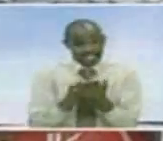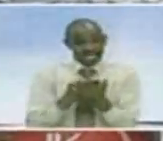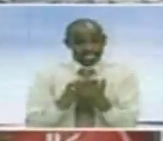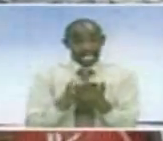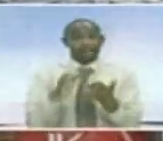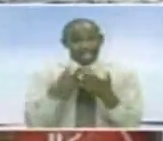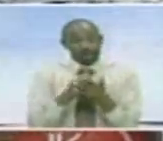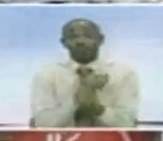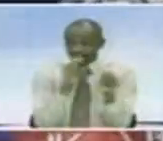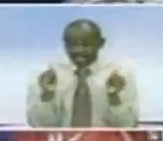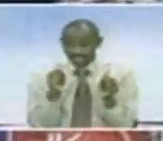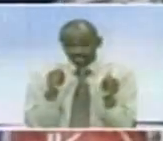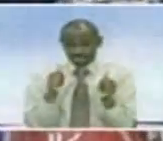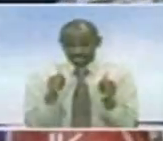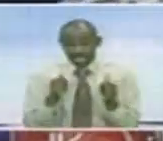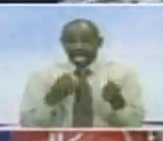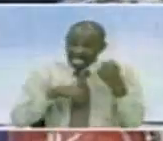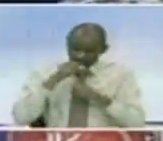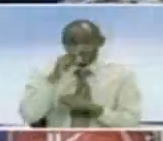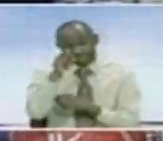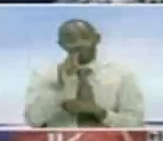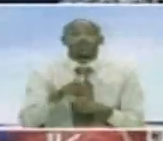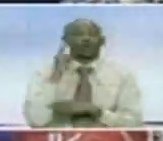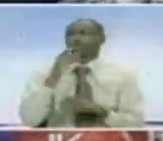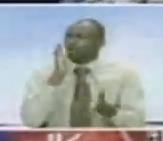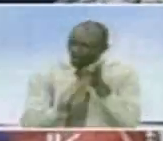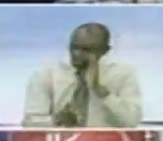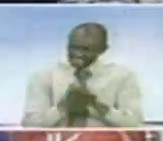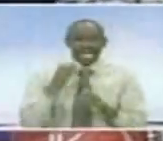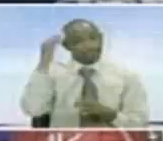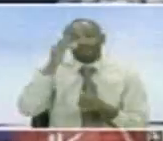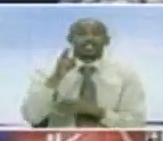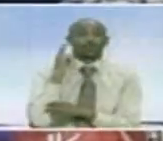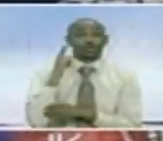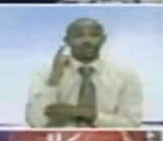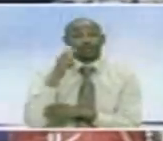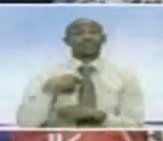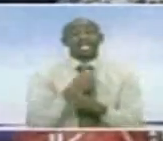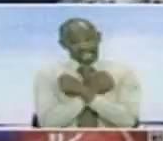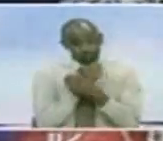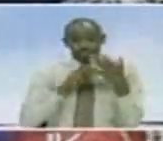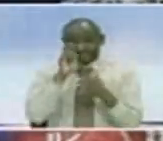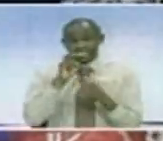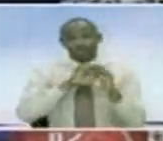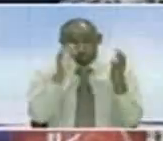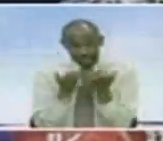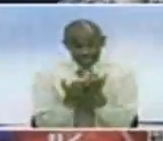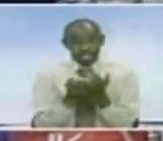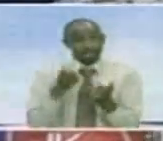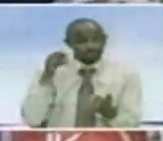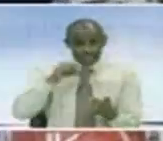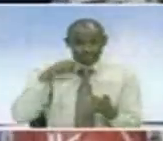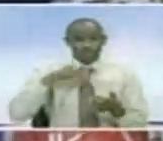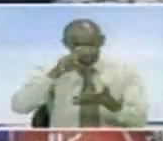evenly. And nobody is above the law. And I like what I'm seeing around the world. I was reading